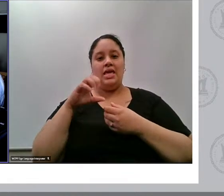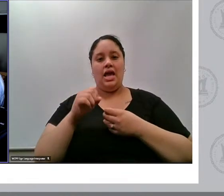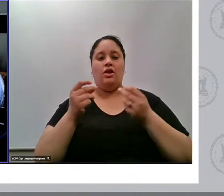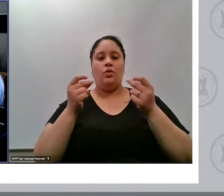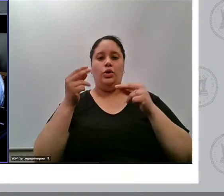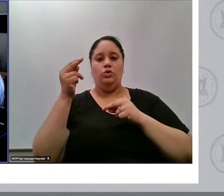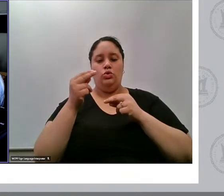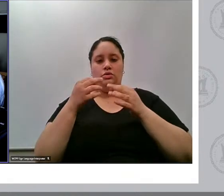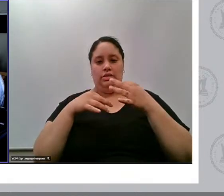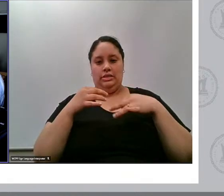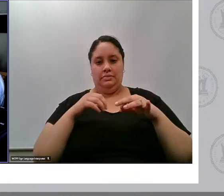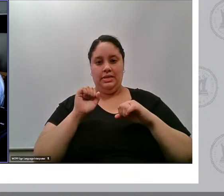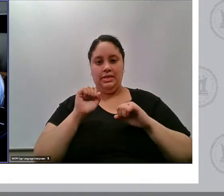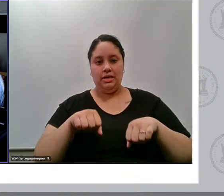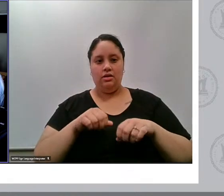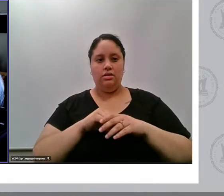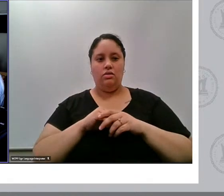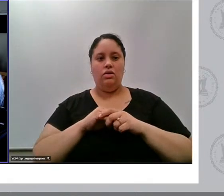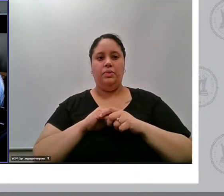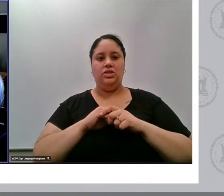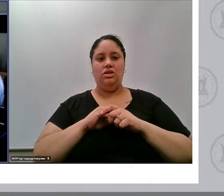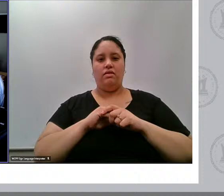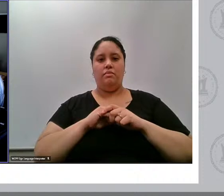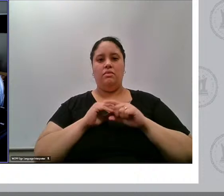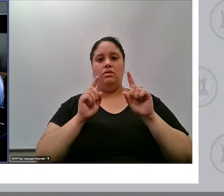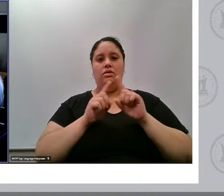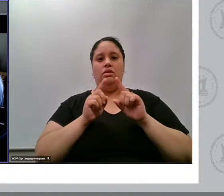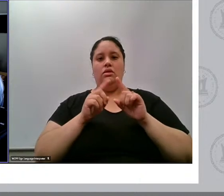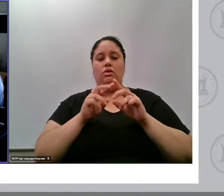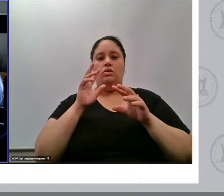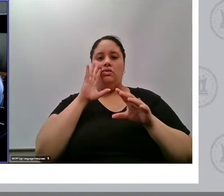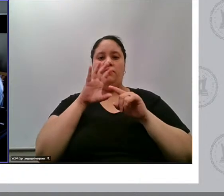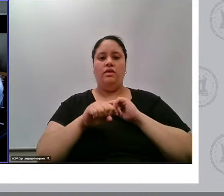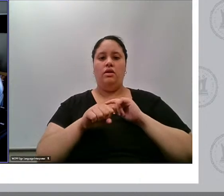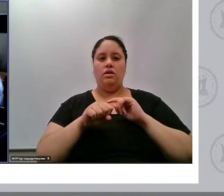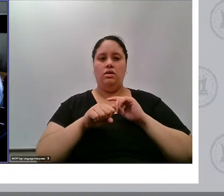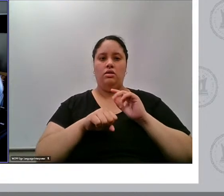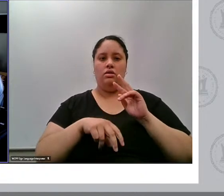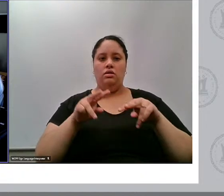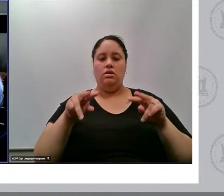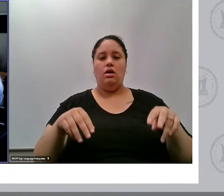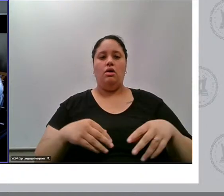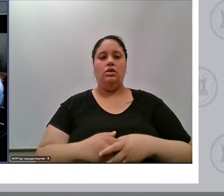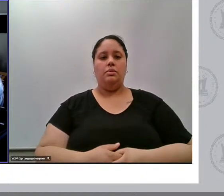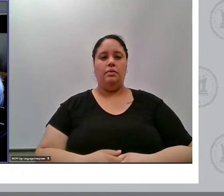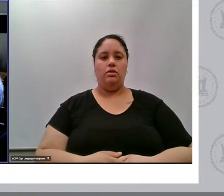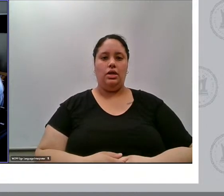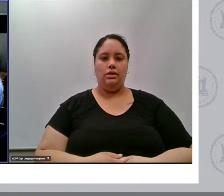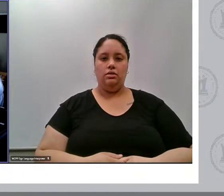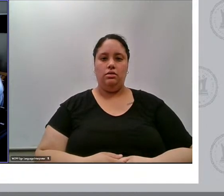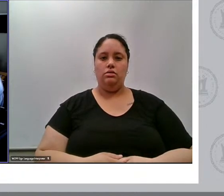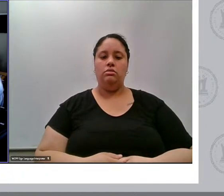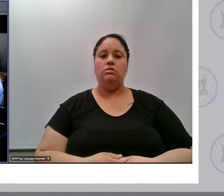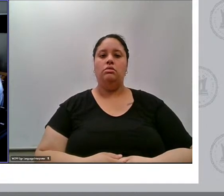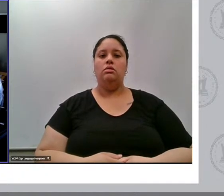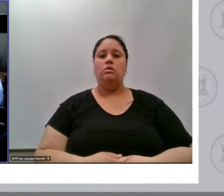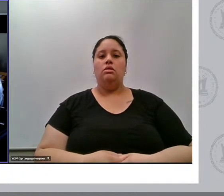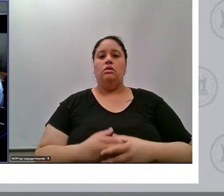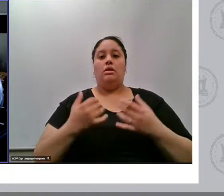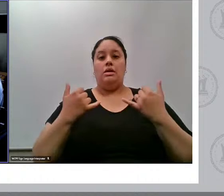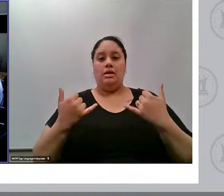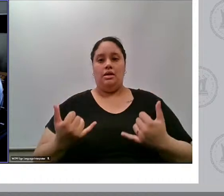give me a moment to find the remuneration. Just in terms of the gender representativity, currently there's